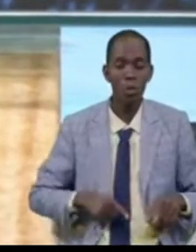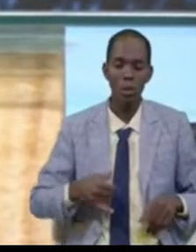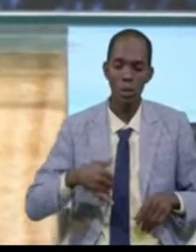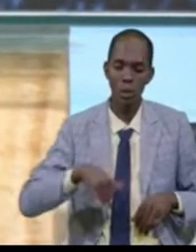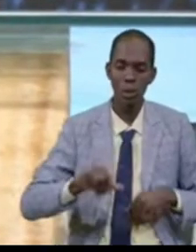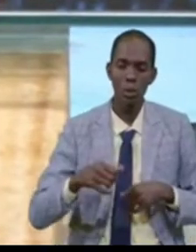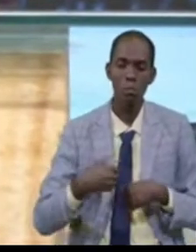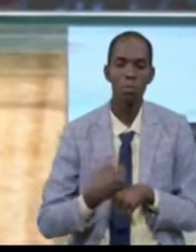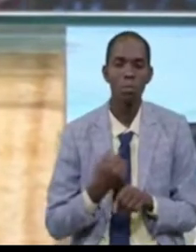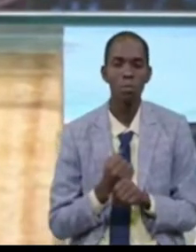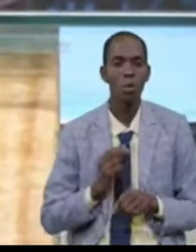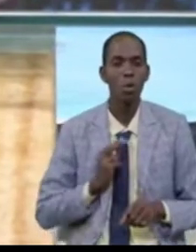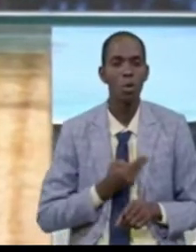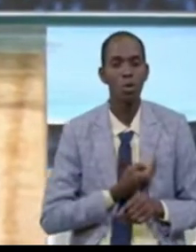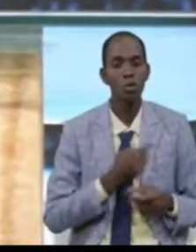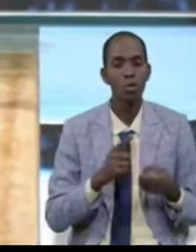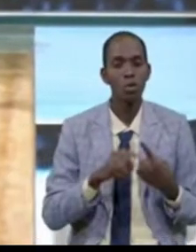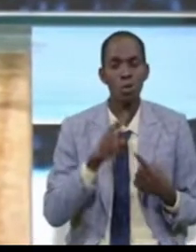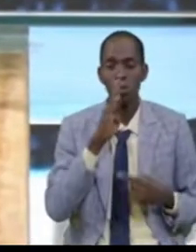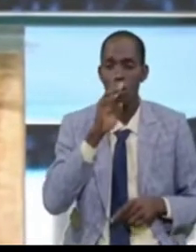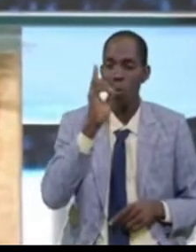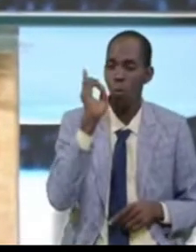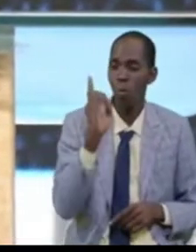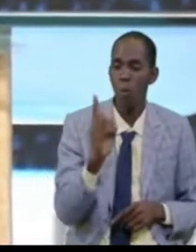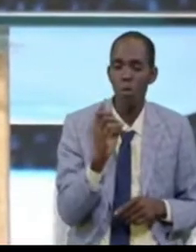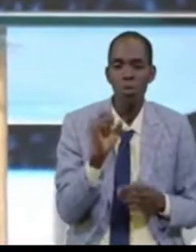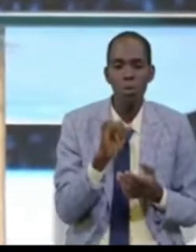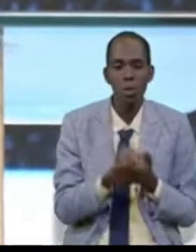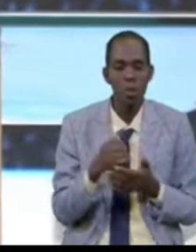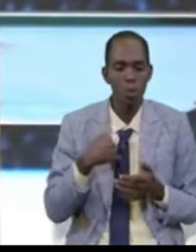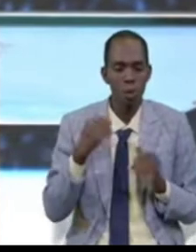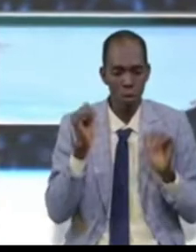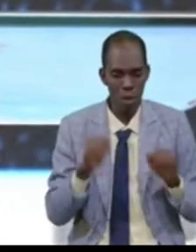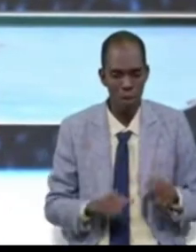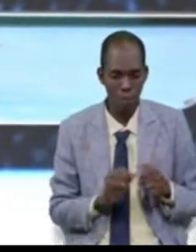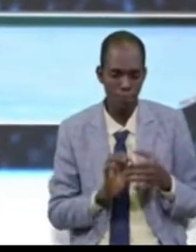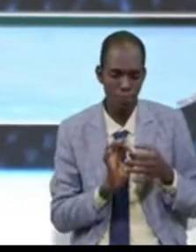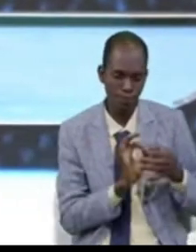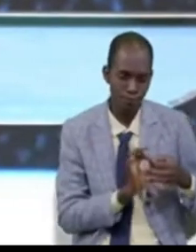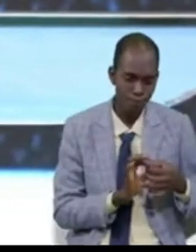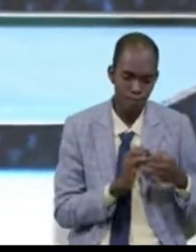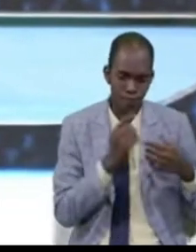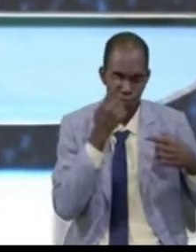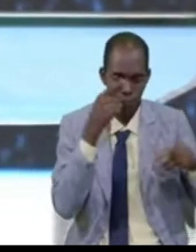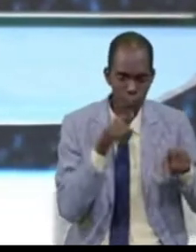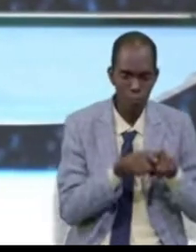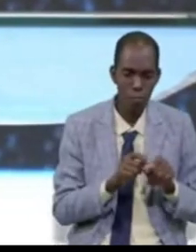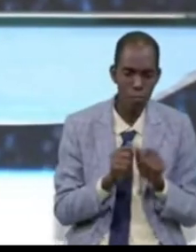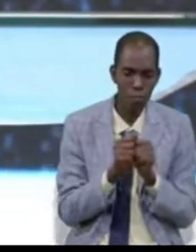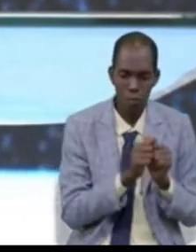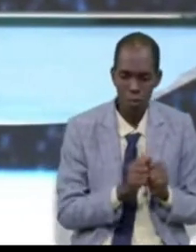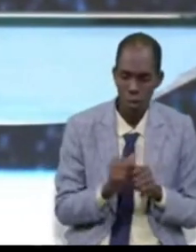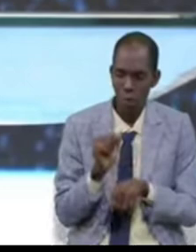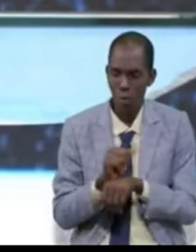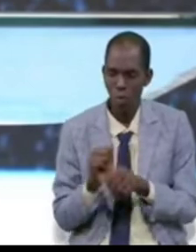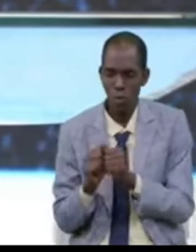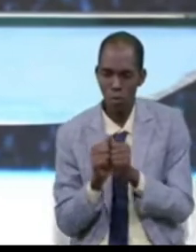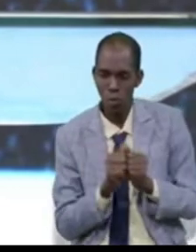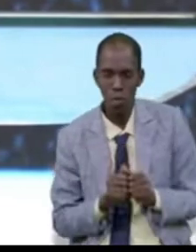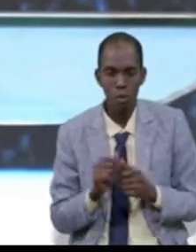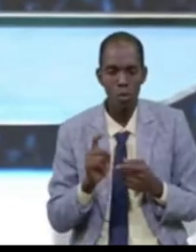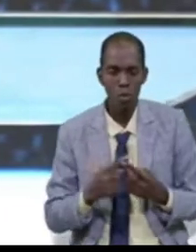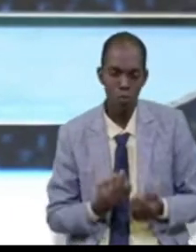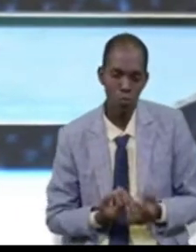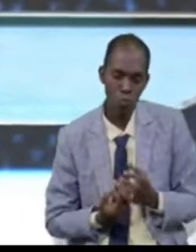so that we can cooperate together, coordinate together, and then we'll move the body